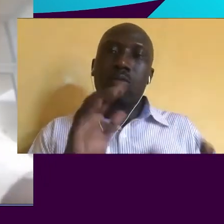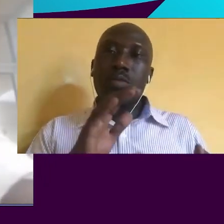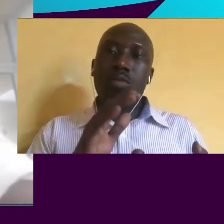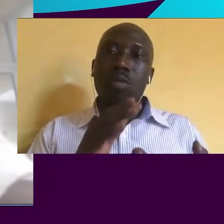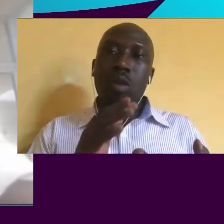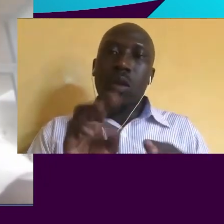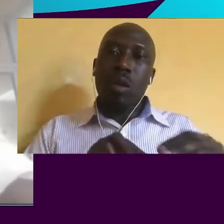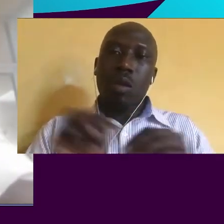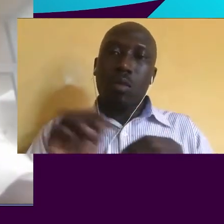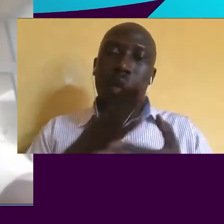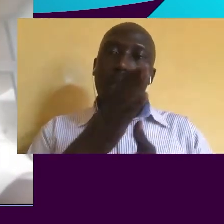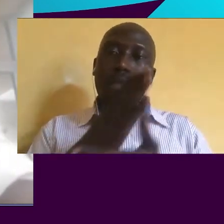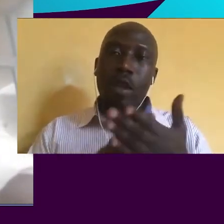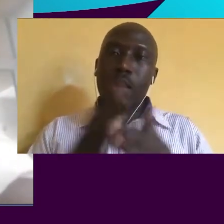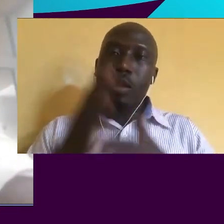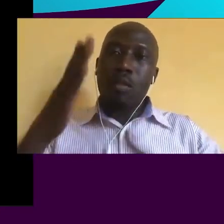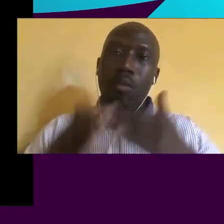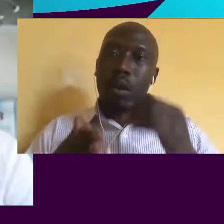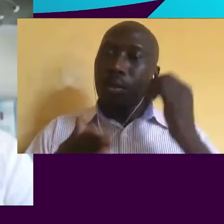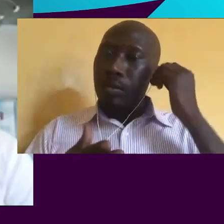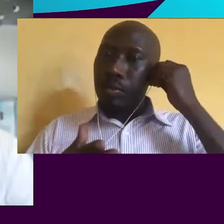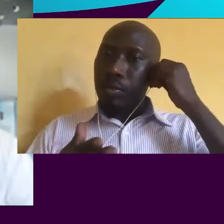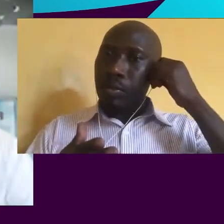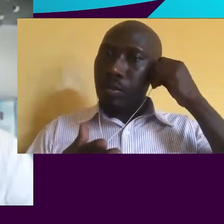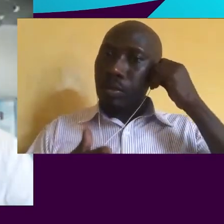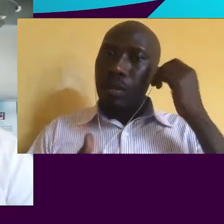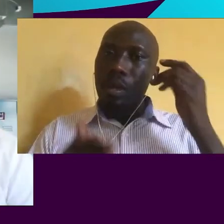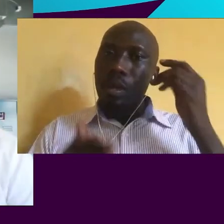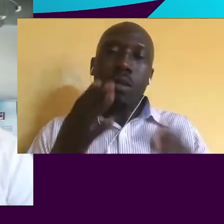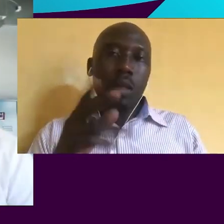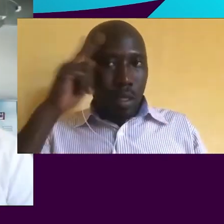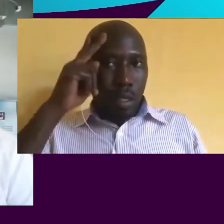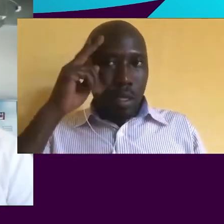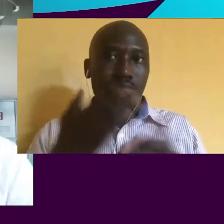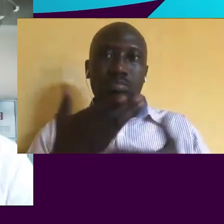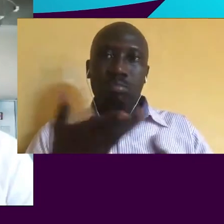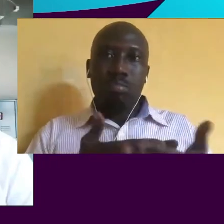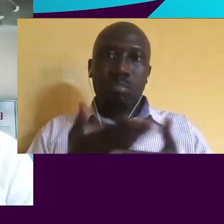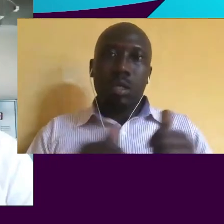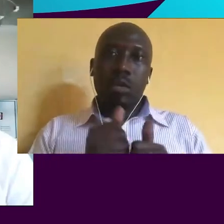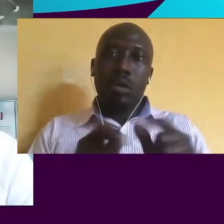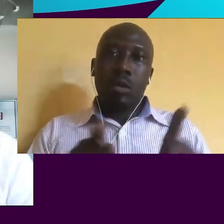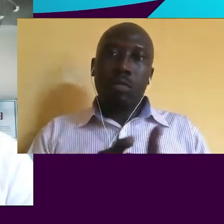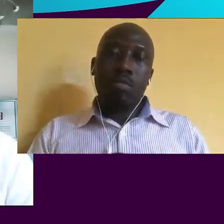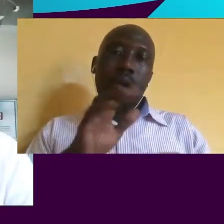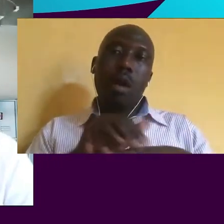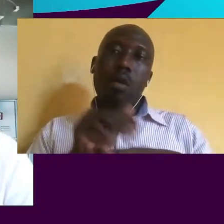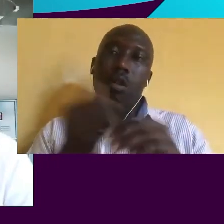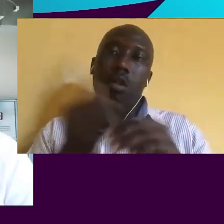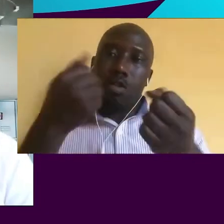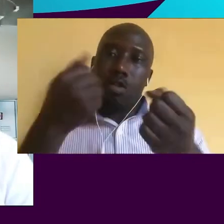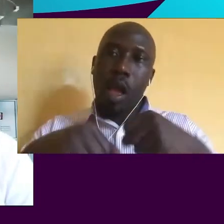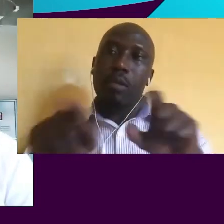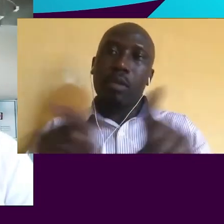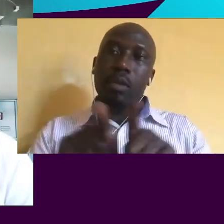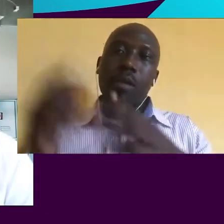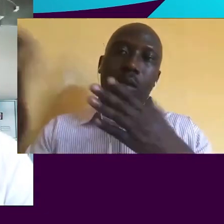of this Premier Skills engagement, which is a call to action to the invited guests.